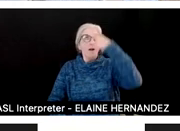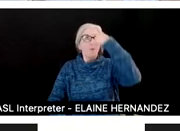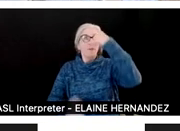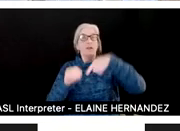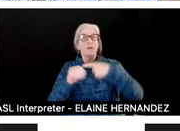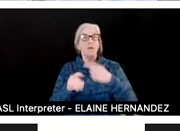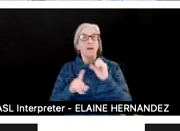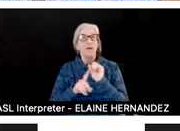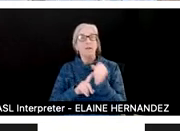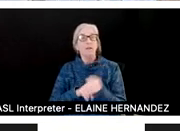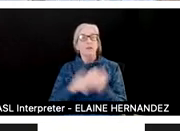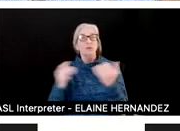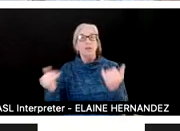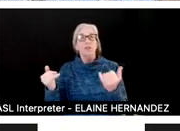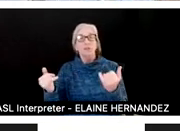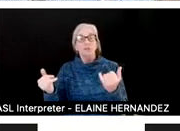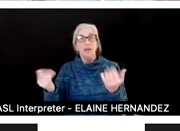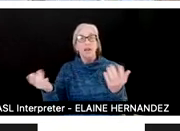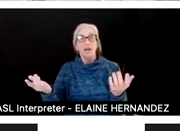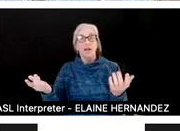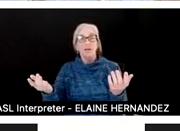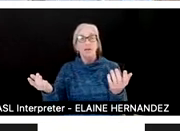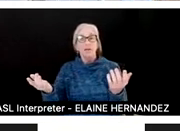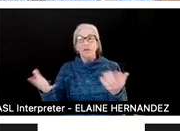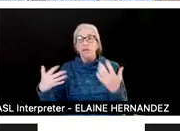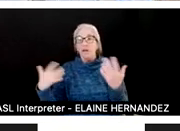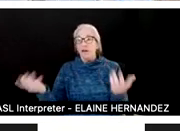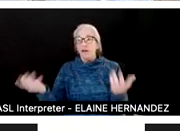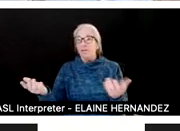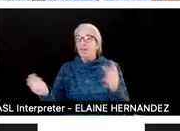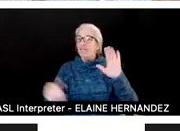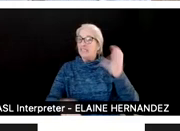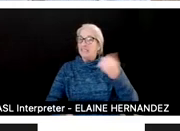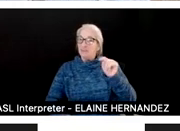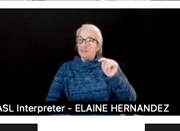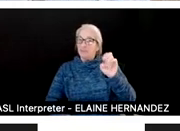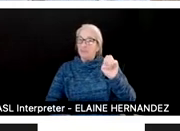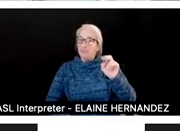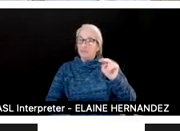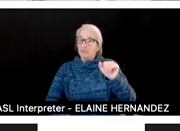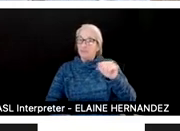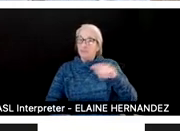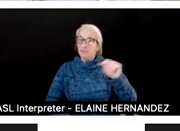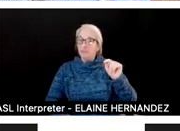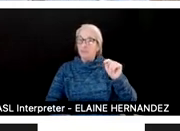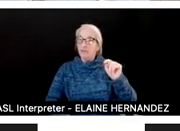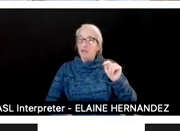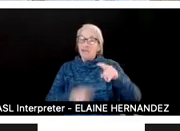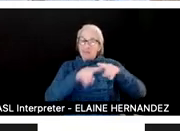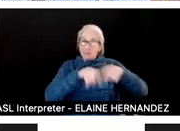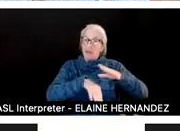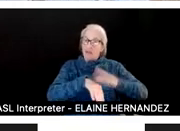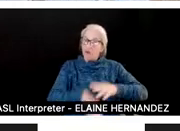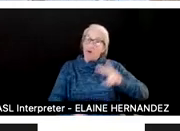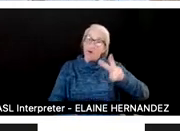been hearing in situations where tenants have relied on rental assistance to try to pay